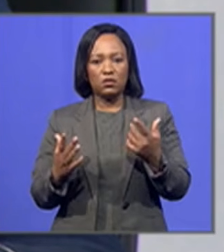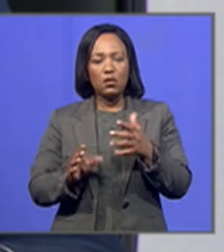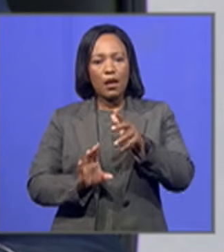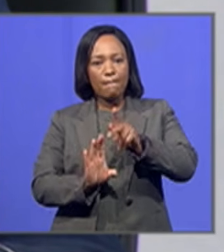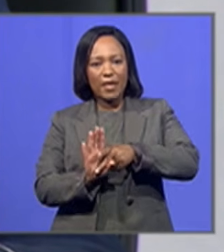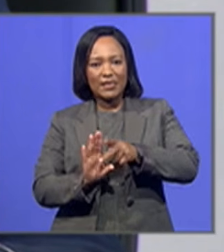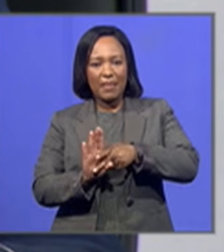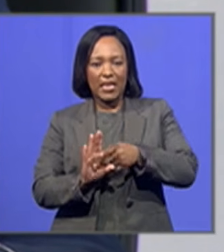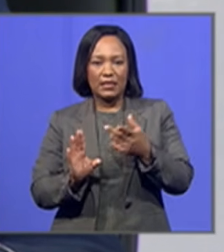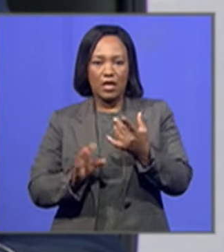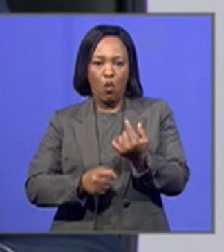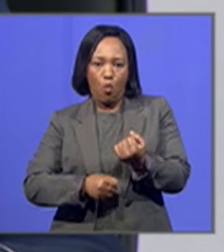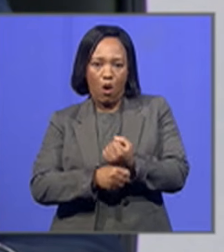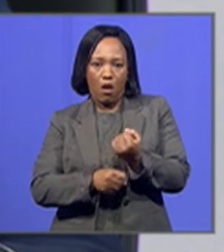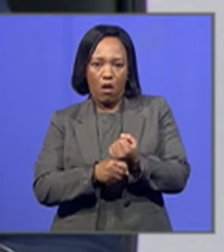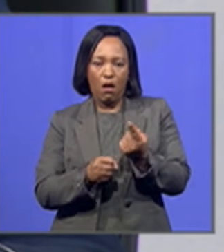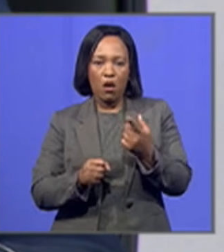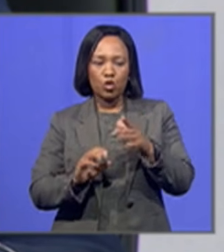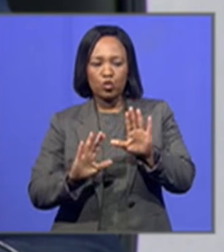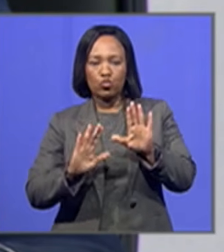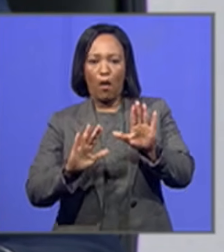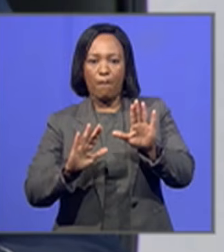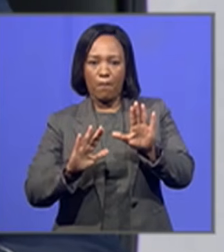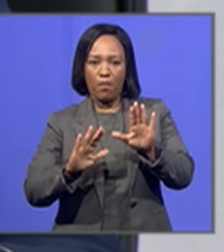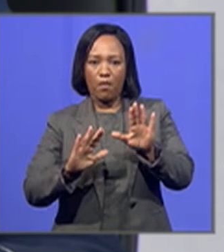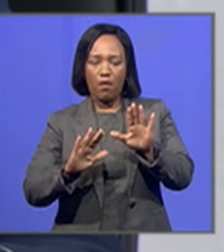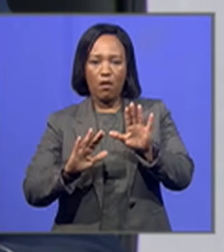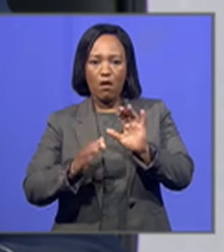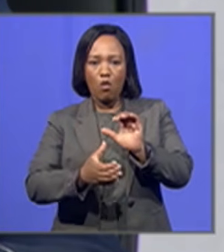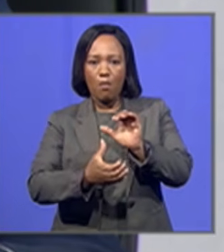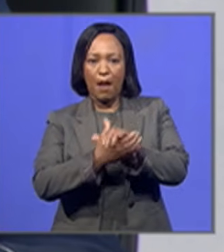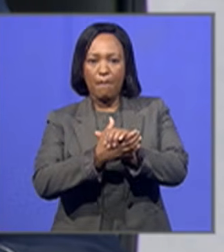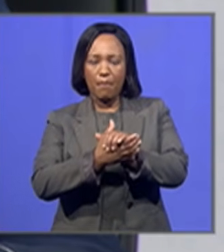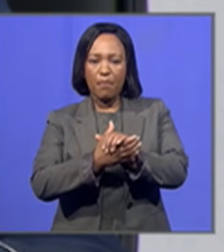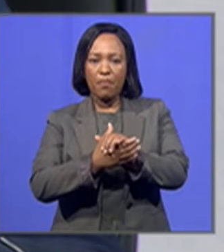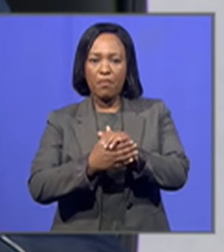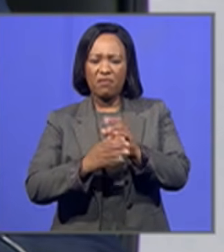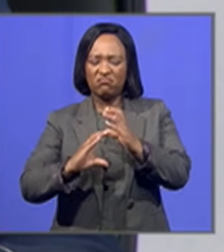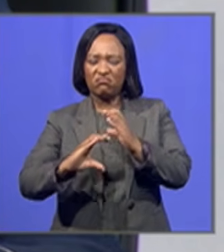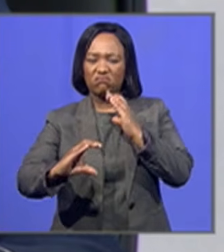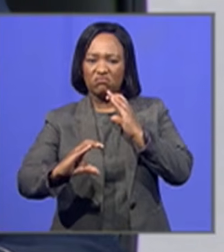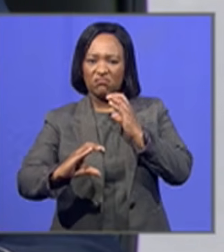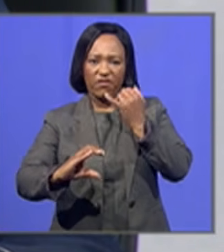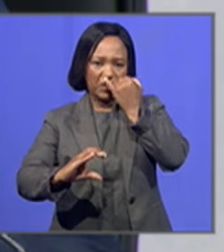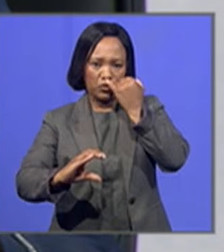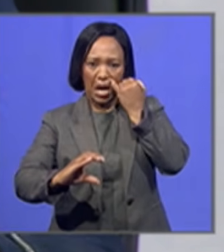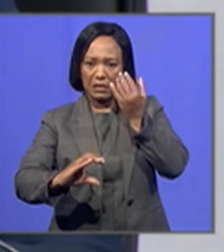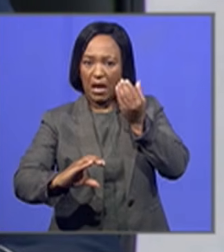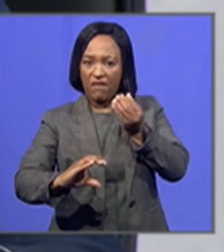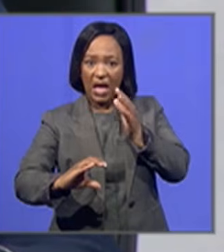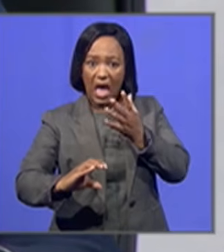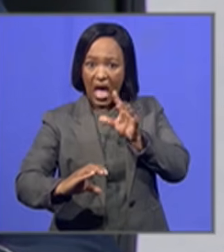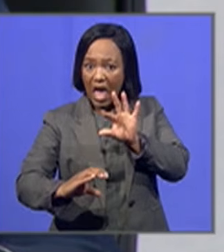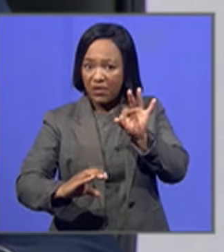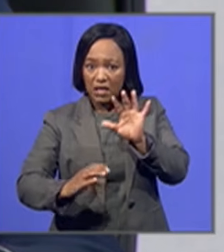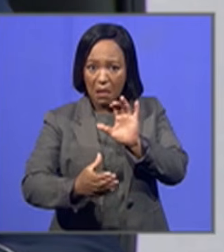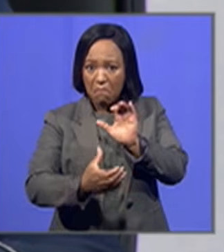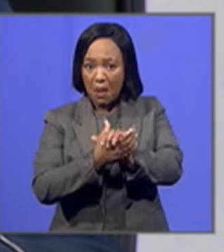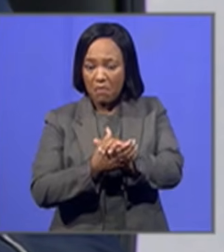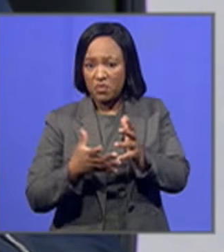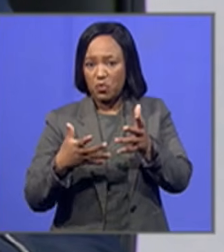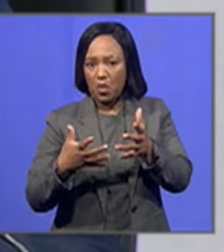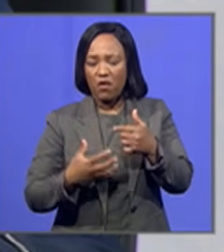participate in an operation where you're stopping or you're inspecting a container that's suspected to contain drugs. It's something that,